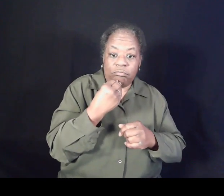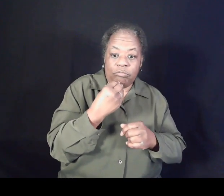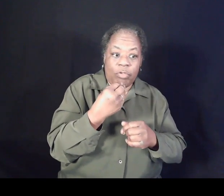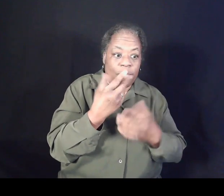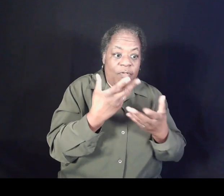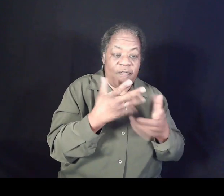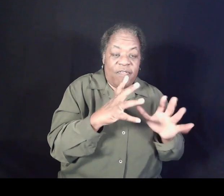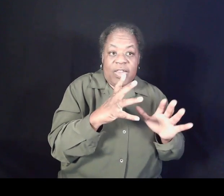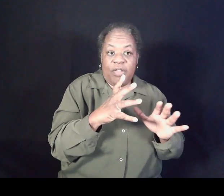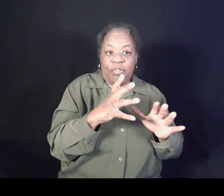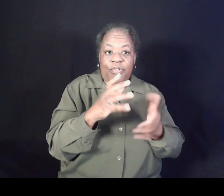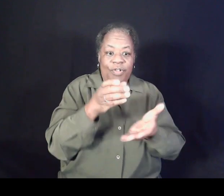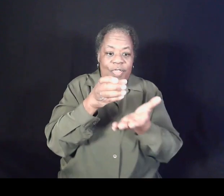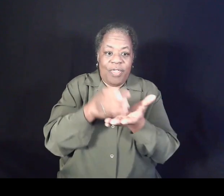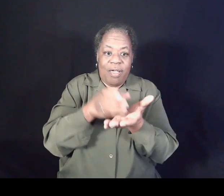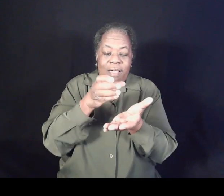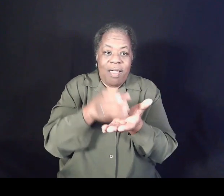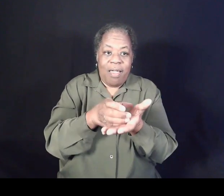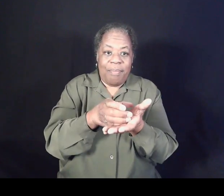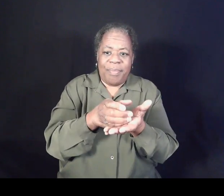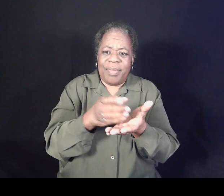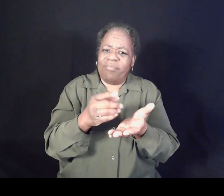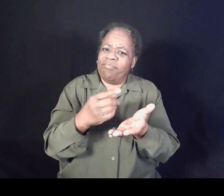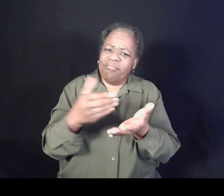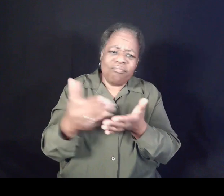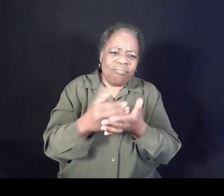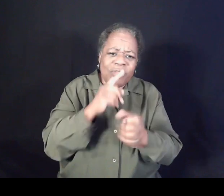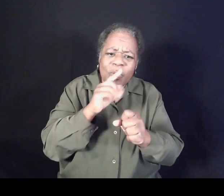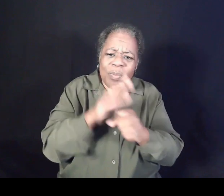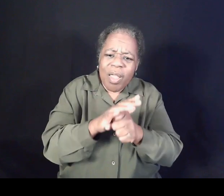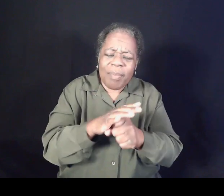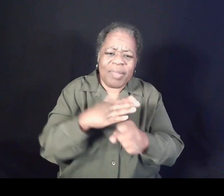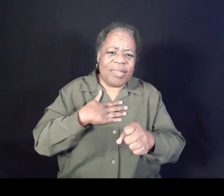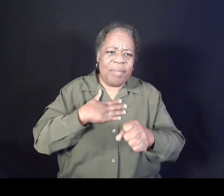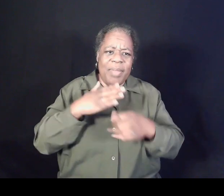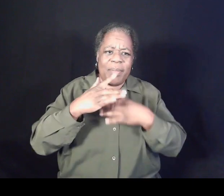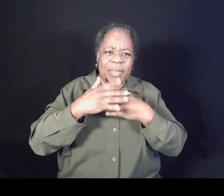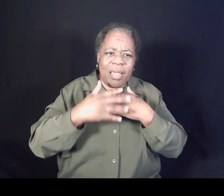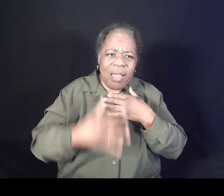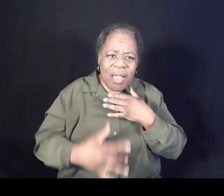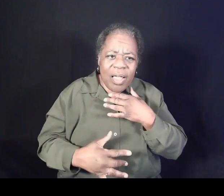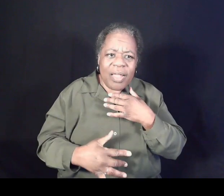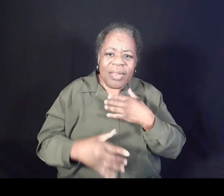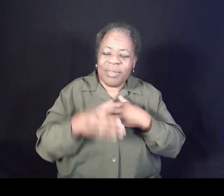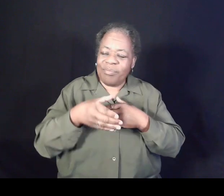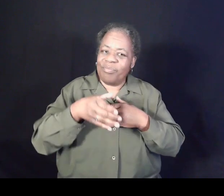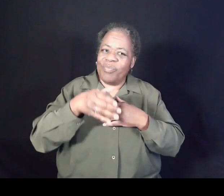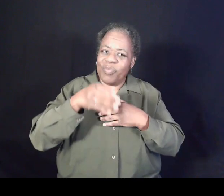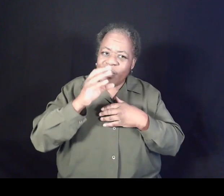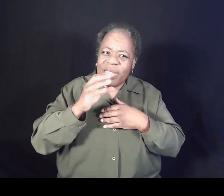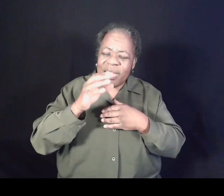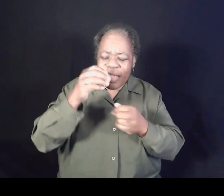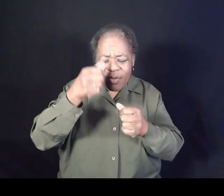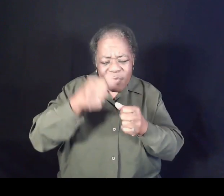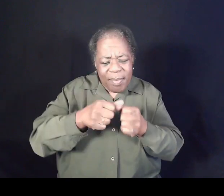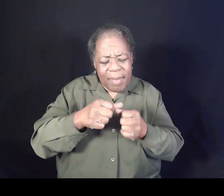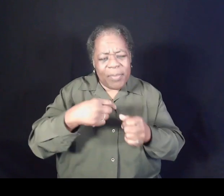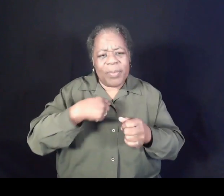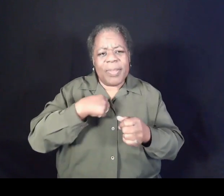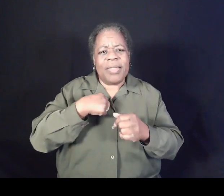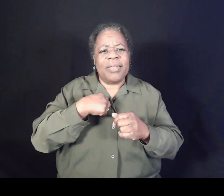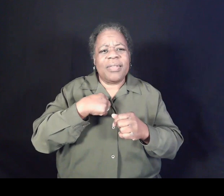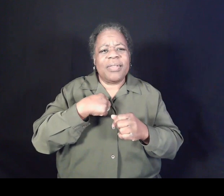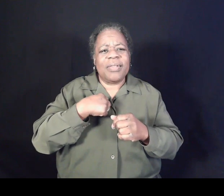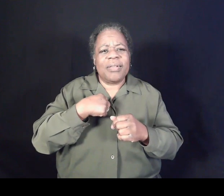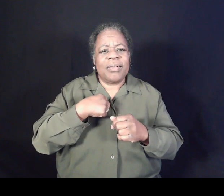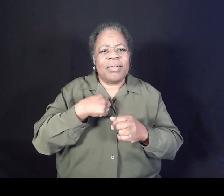the cup and said, "This cup is the new covenant in my blood. Do this as often as you drink it in remembrance of me. For